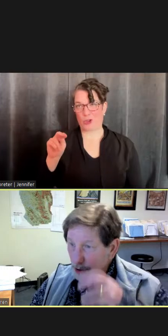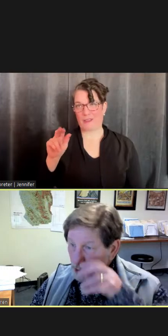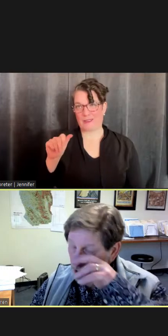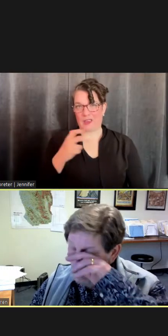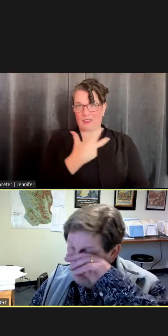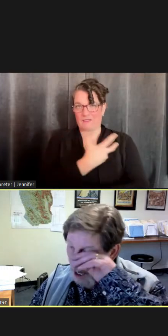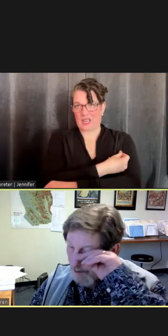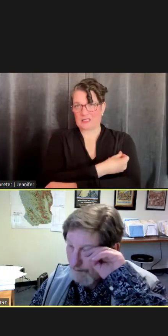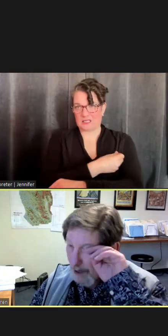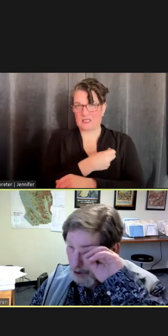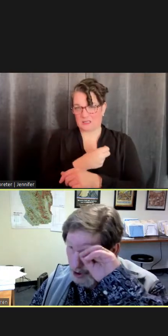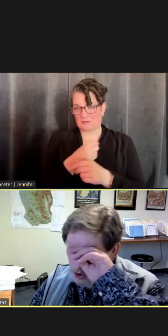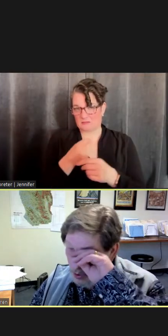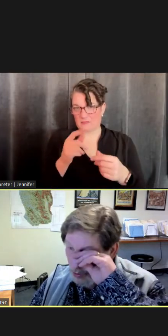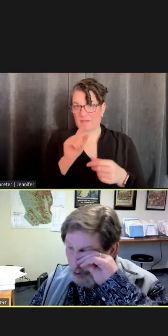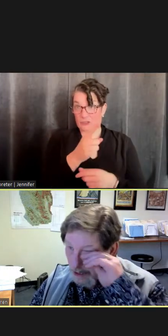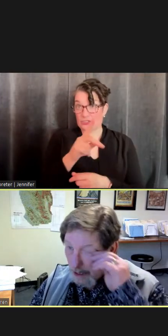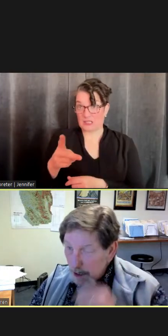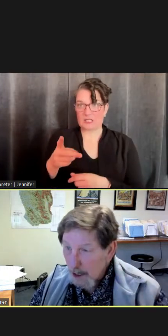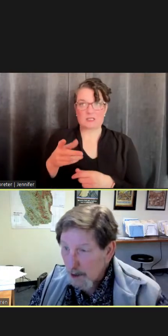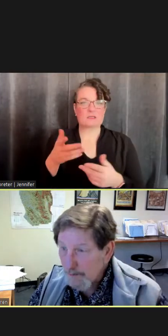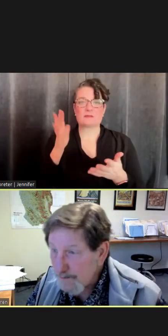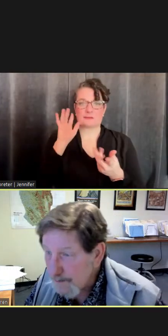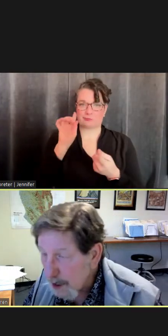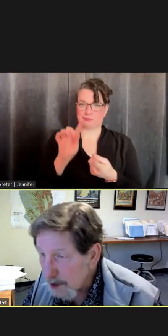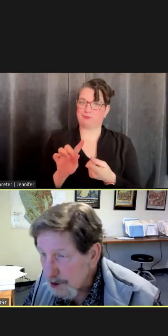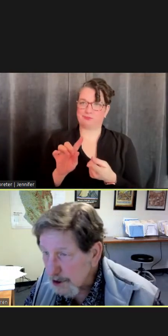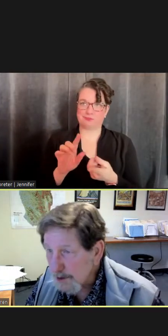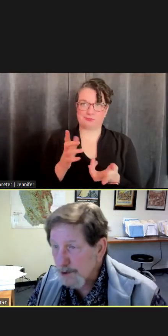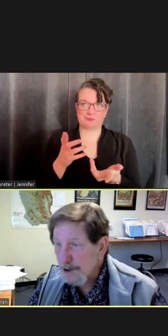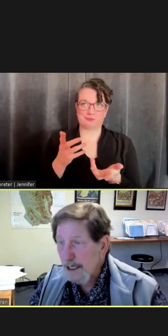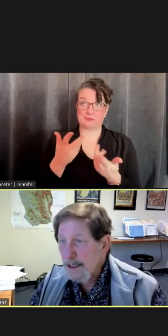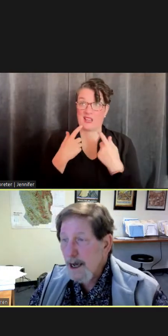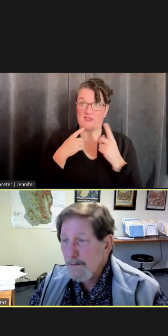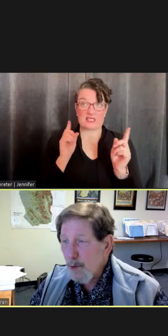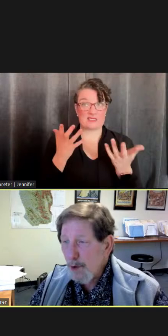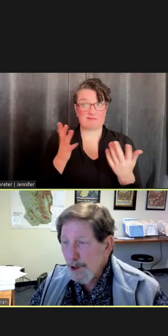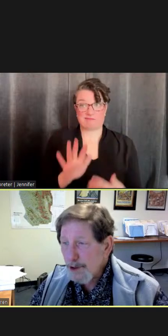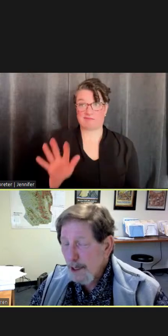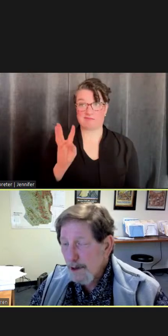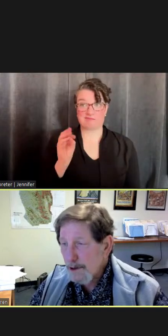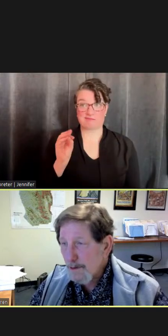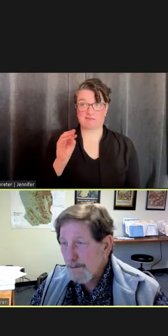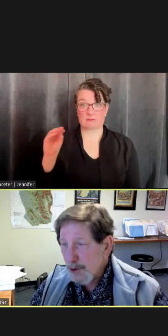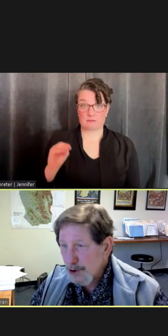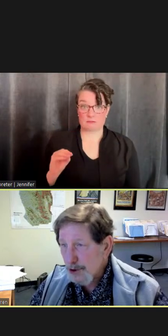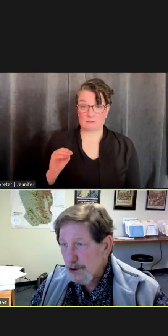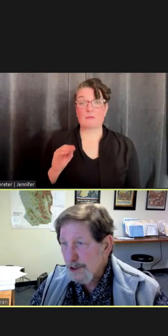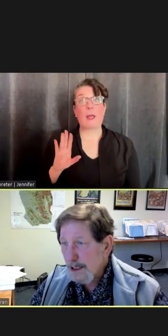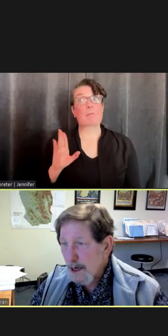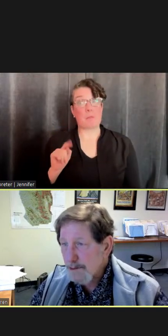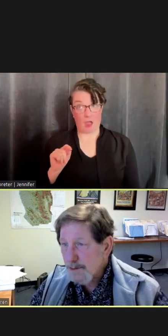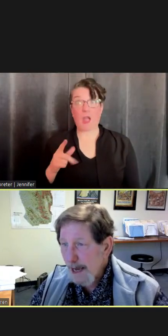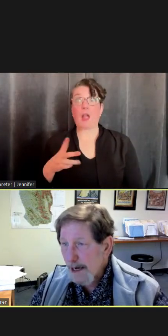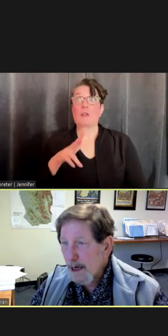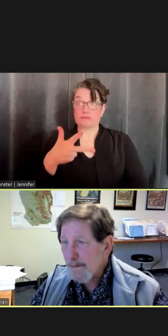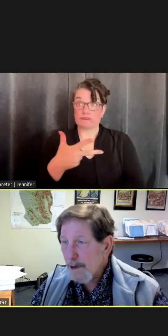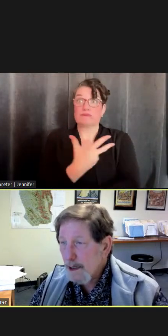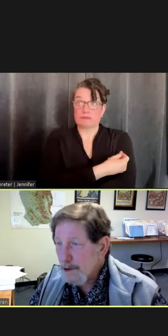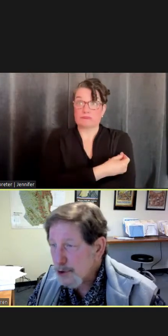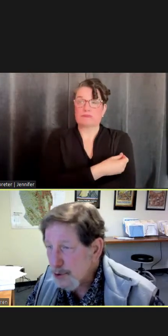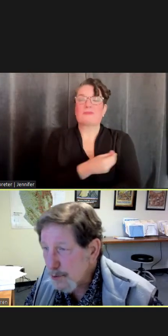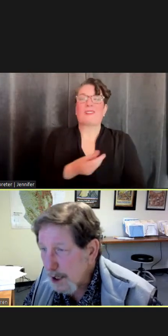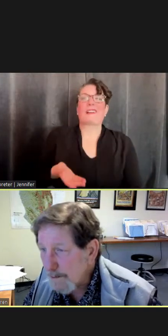one shows, fell to only 60%. But with the boosters, it comes back